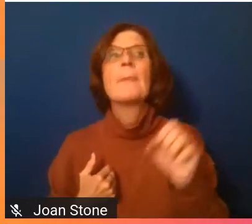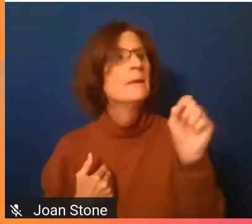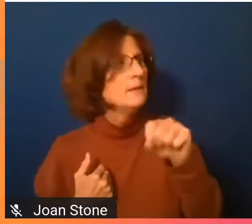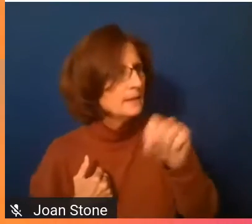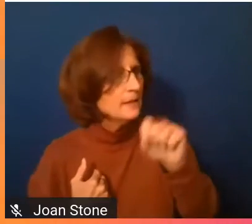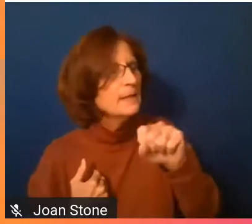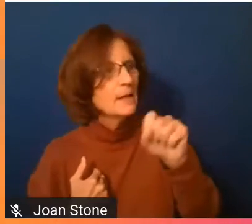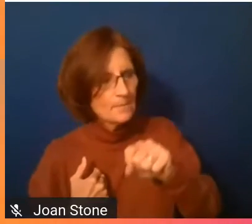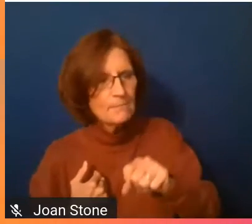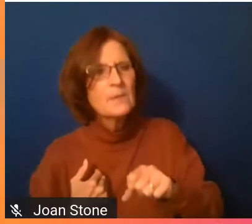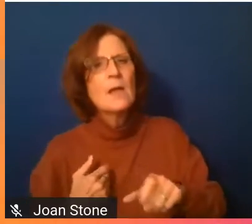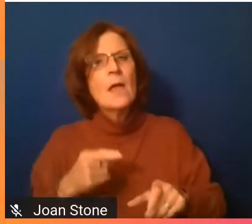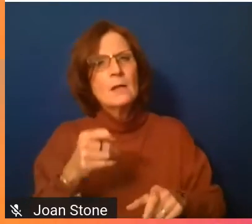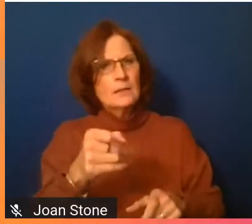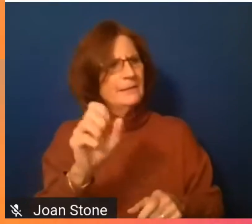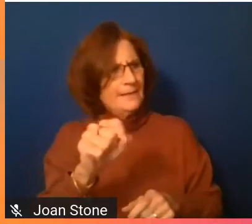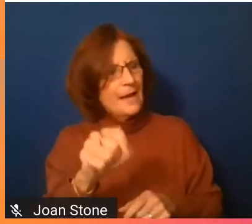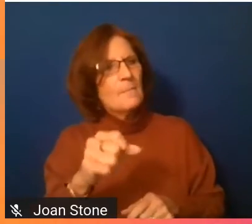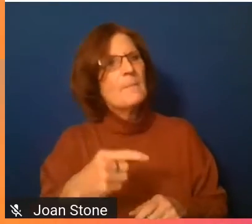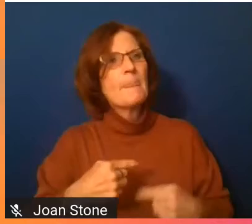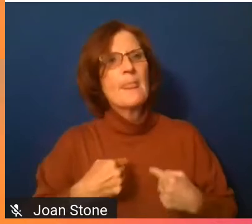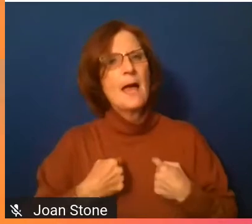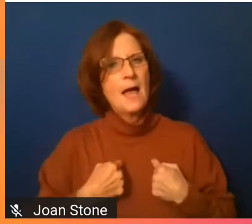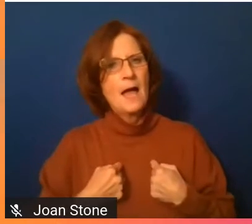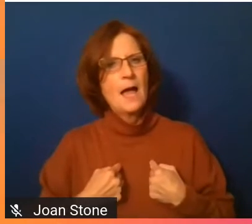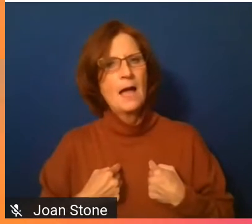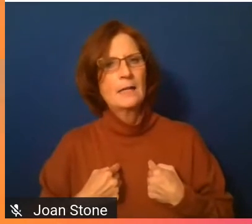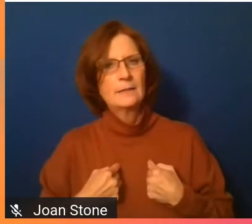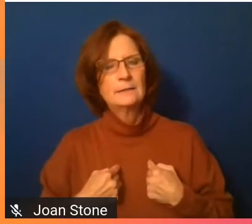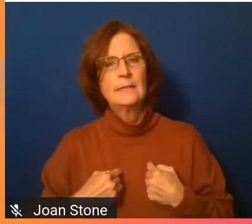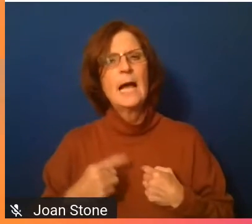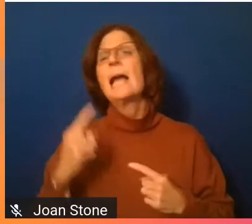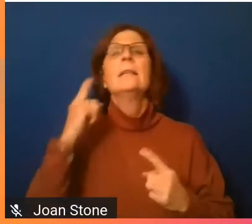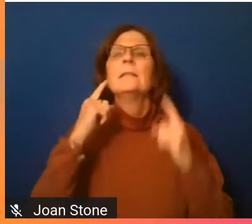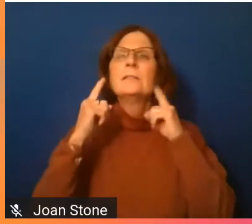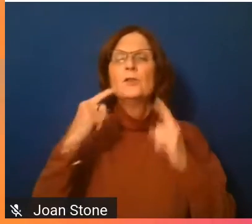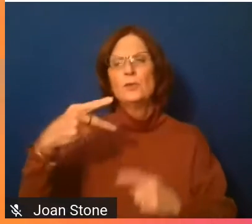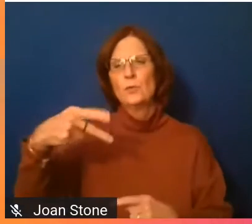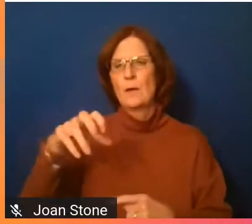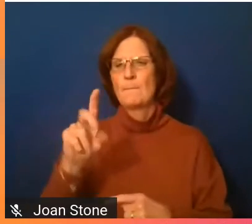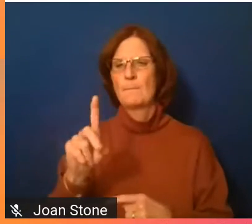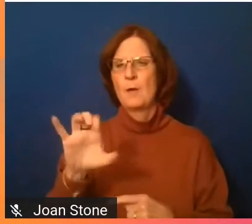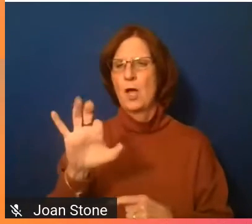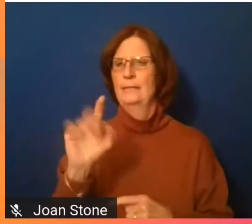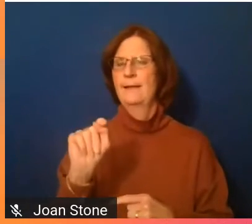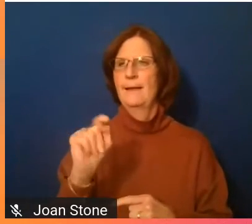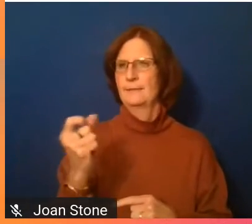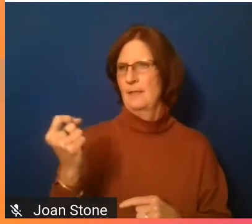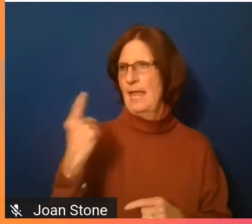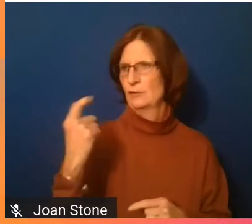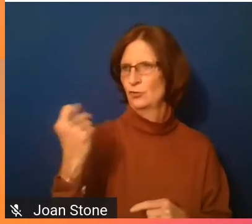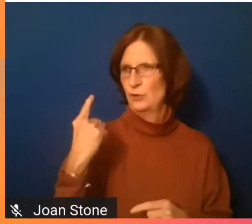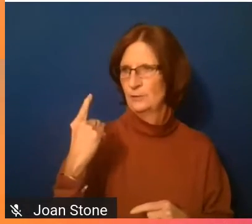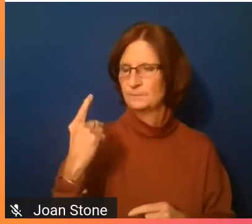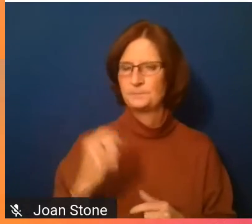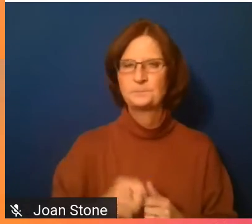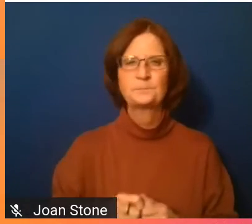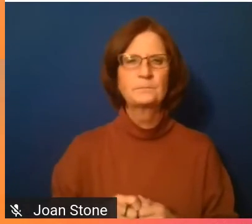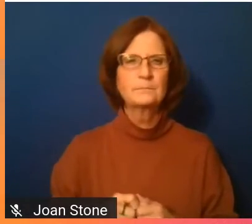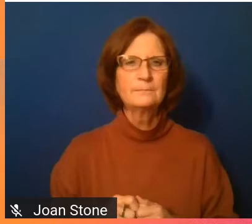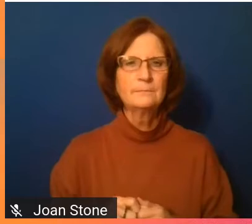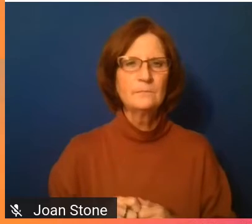You know, from the get-go, I listened to this podcast last year, and I